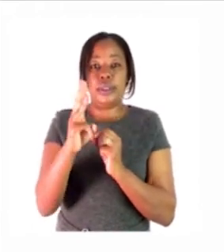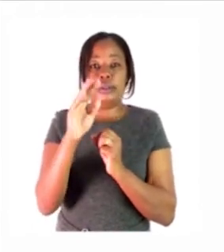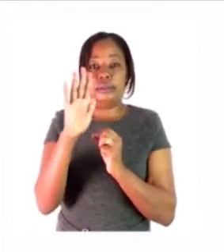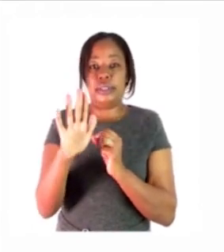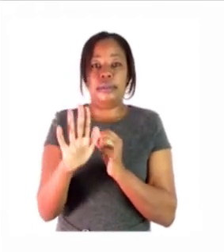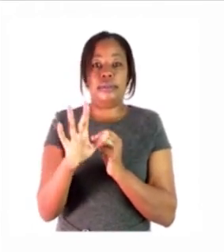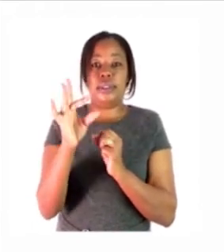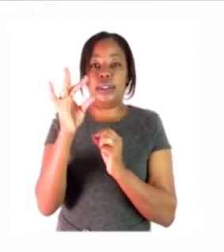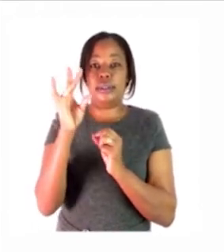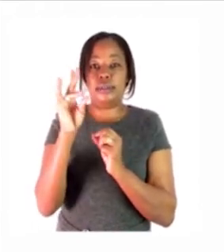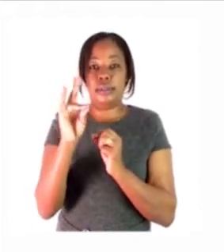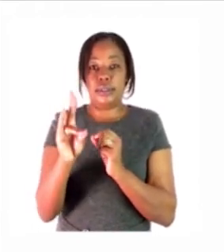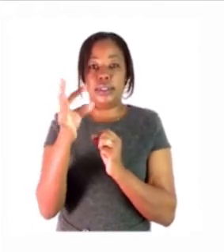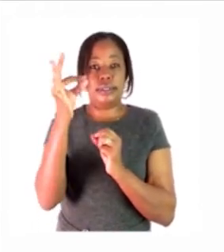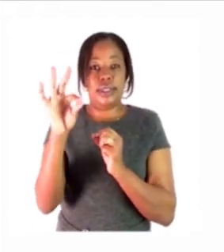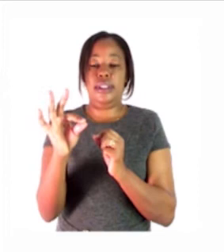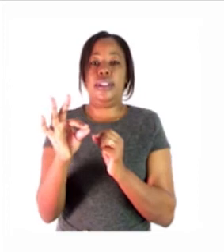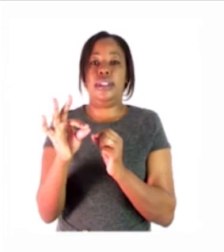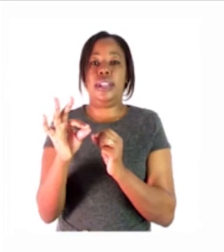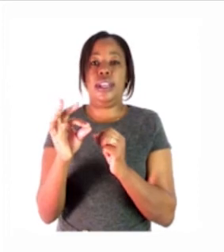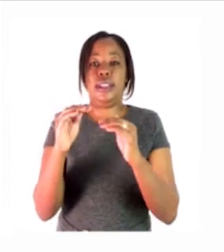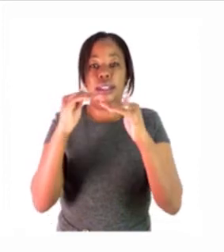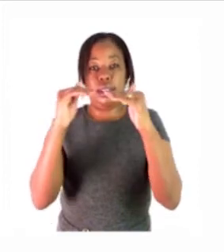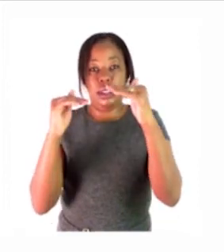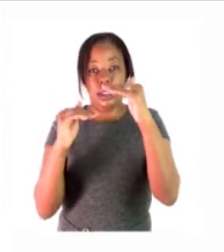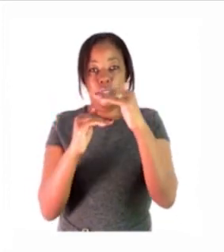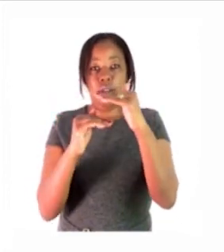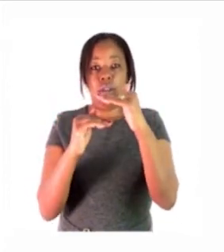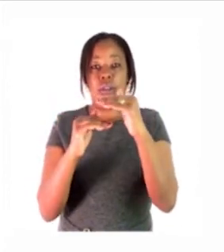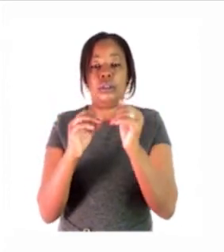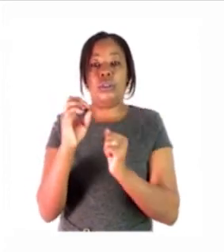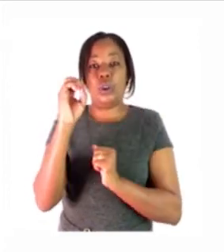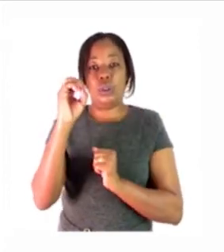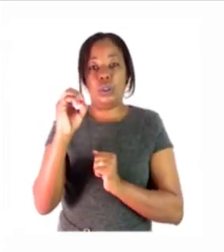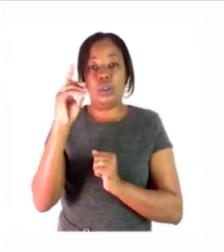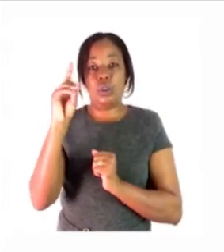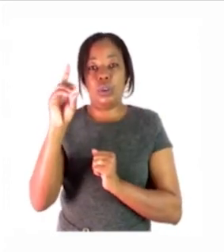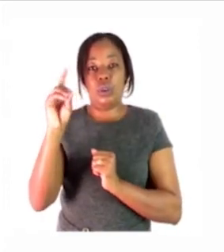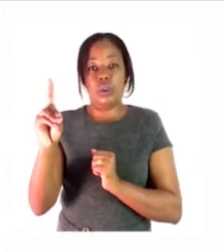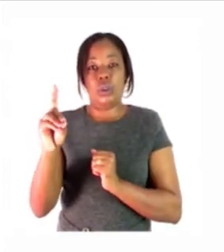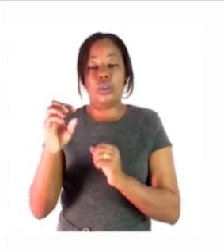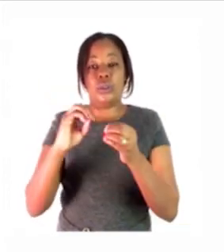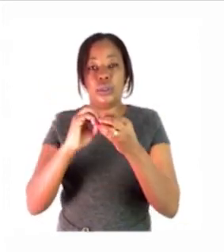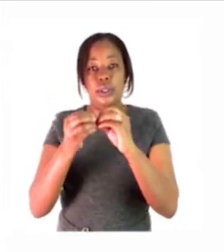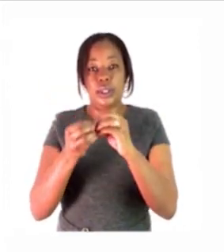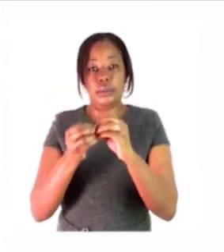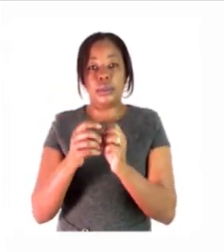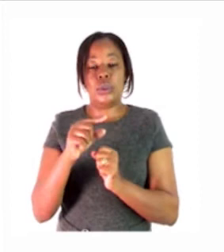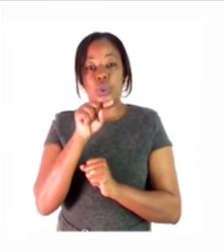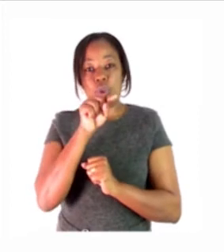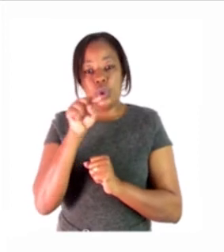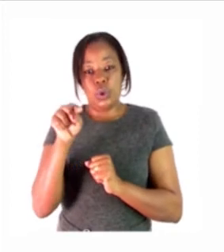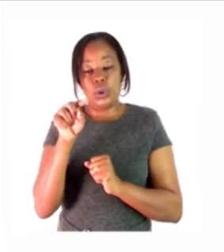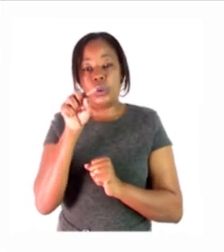Okay, so on the first one there, identify the even numbers and underline them for me, please. And the